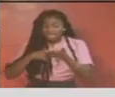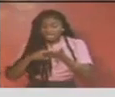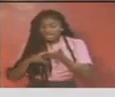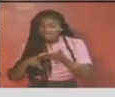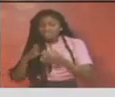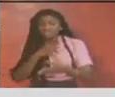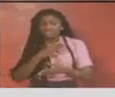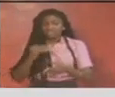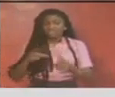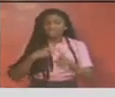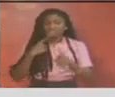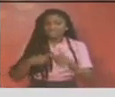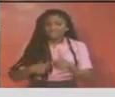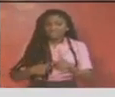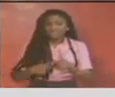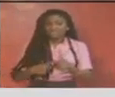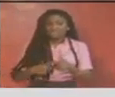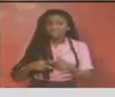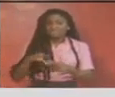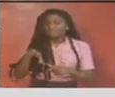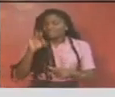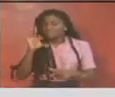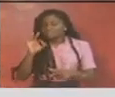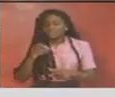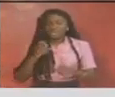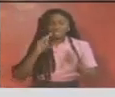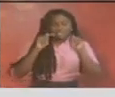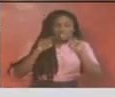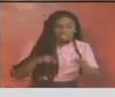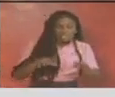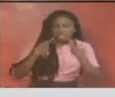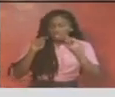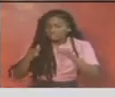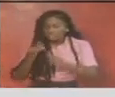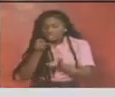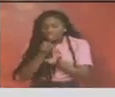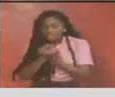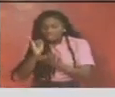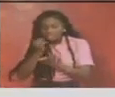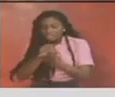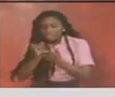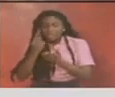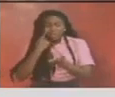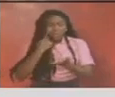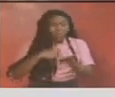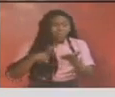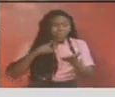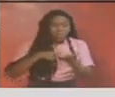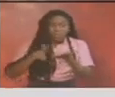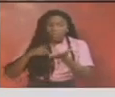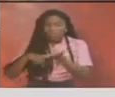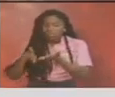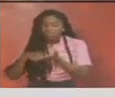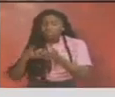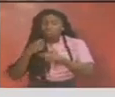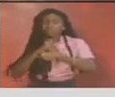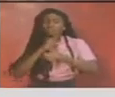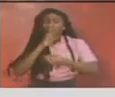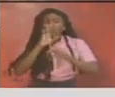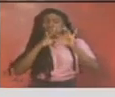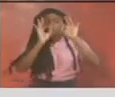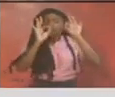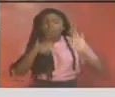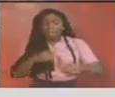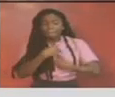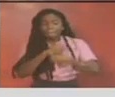other regulators who would conduct inspections and audits of the systems that the manufacturer would have in place. So